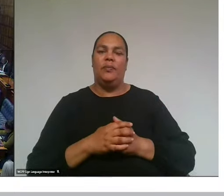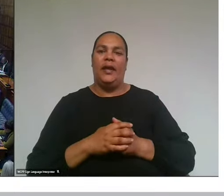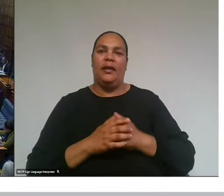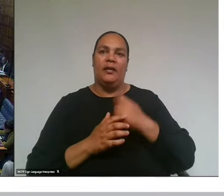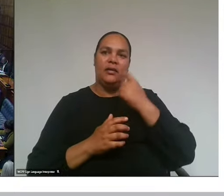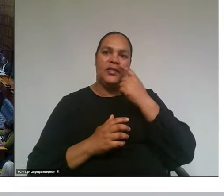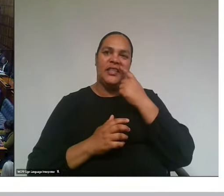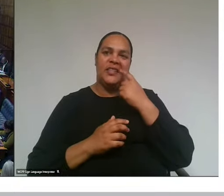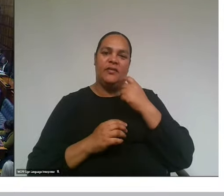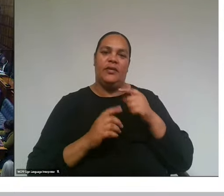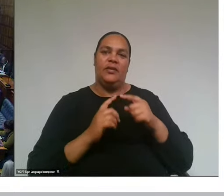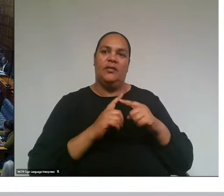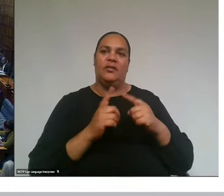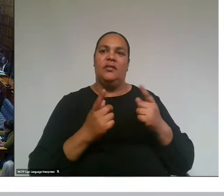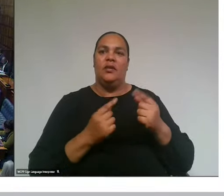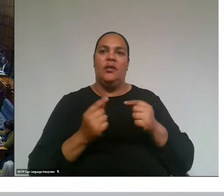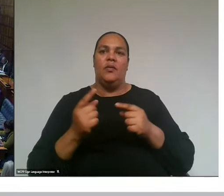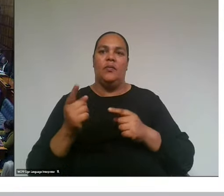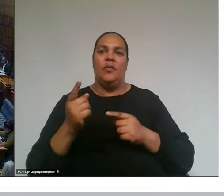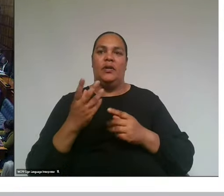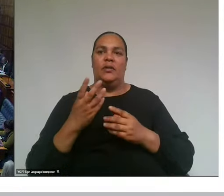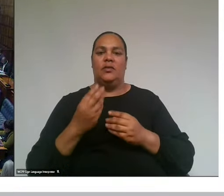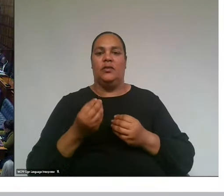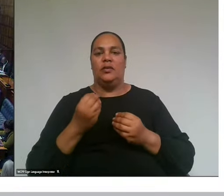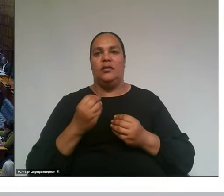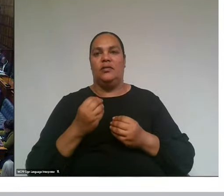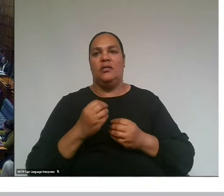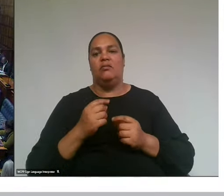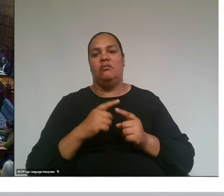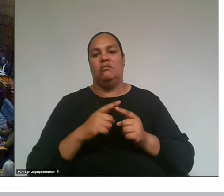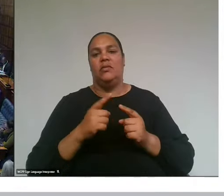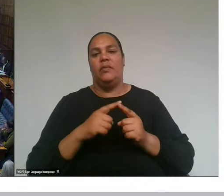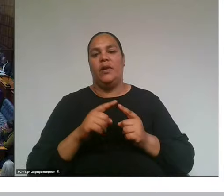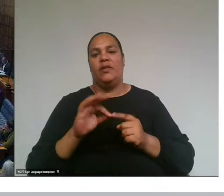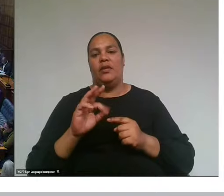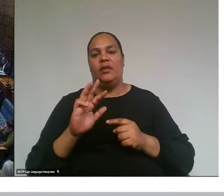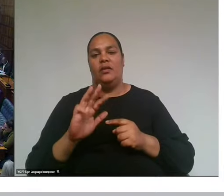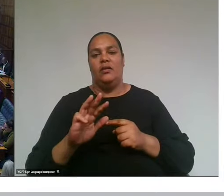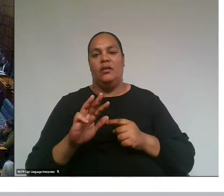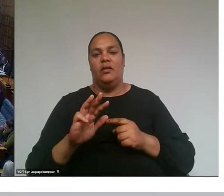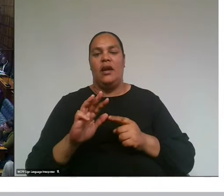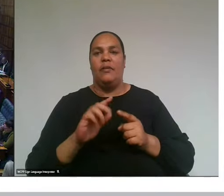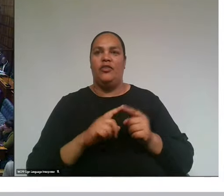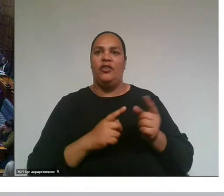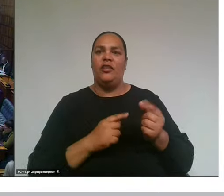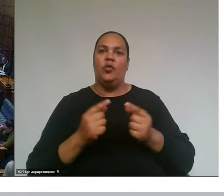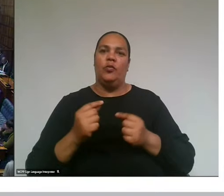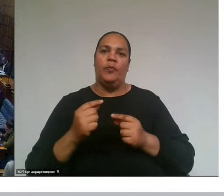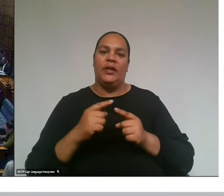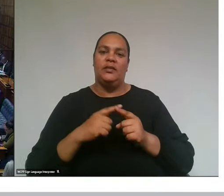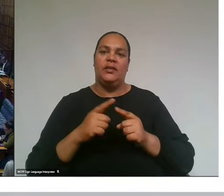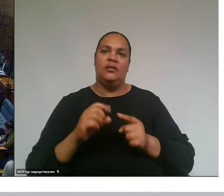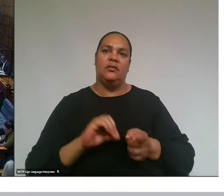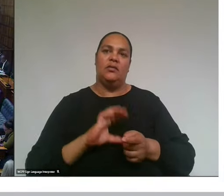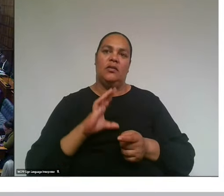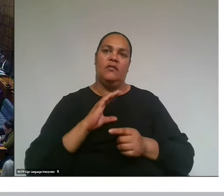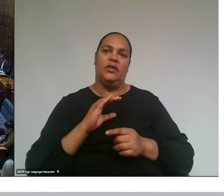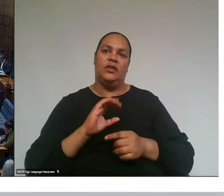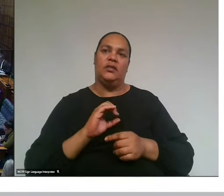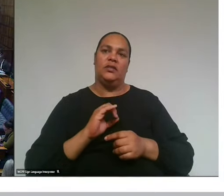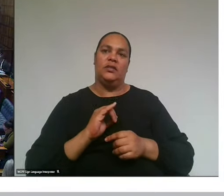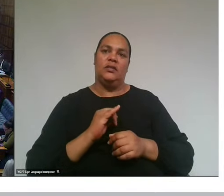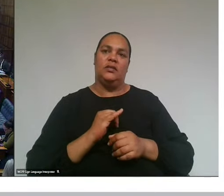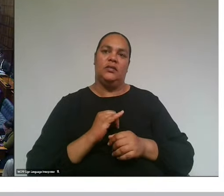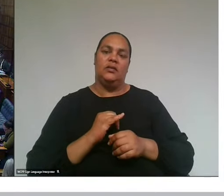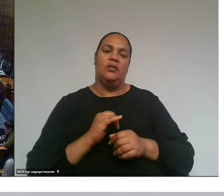decline of 13 index points at 39 the Western Cape business confidence index is still below the